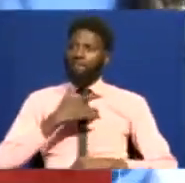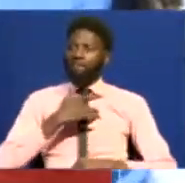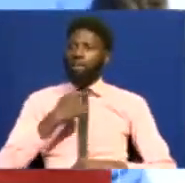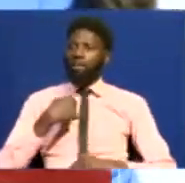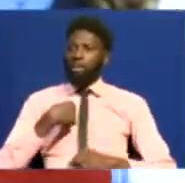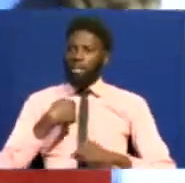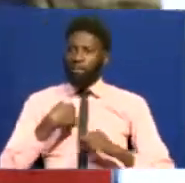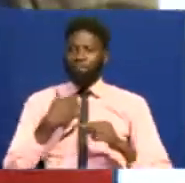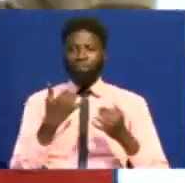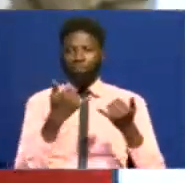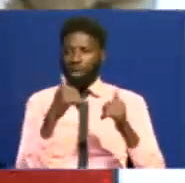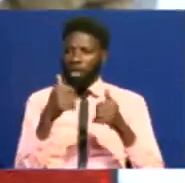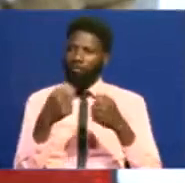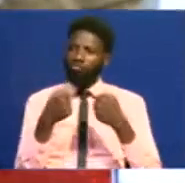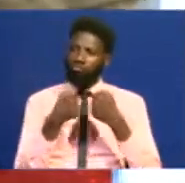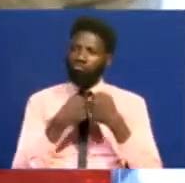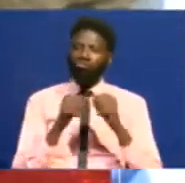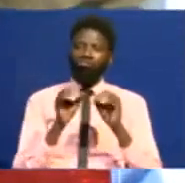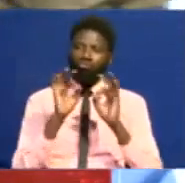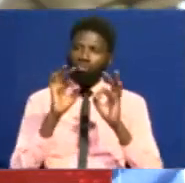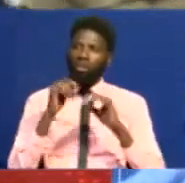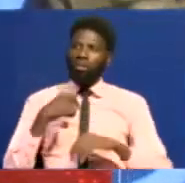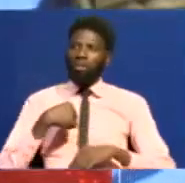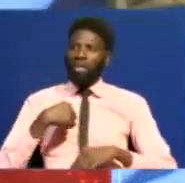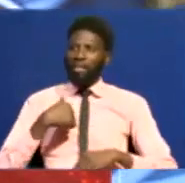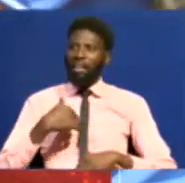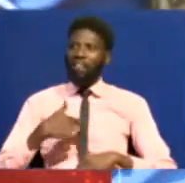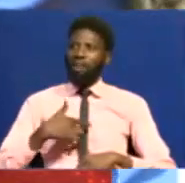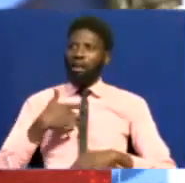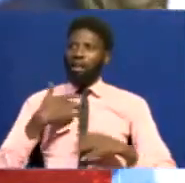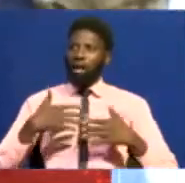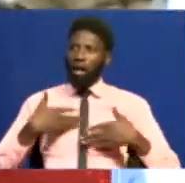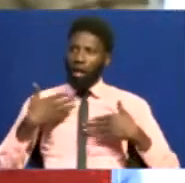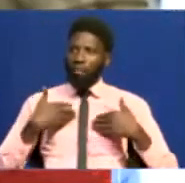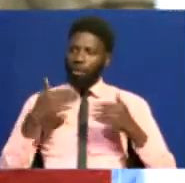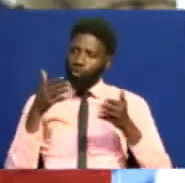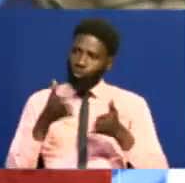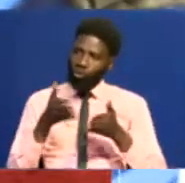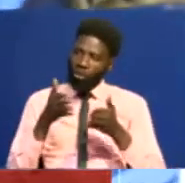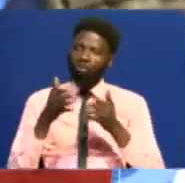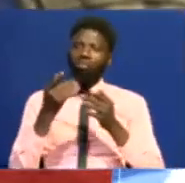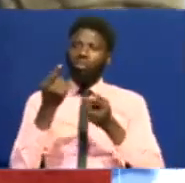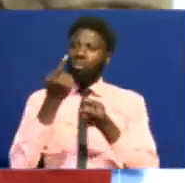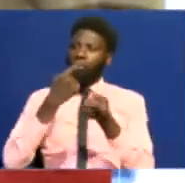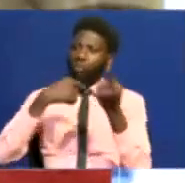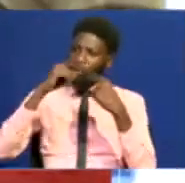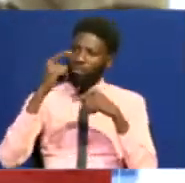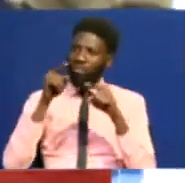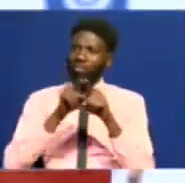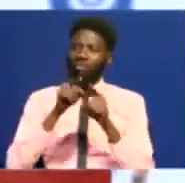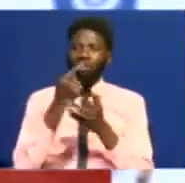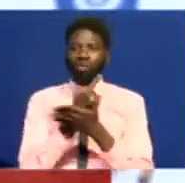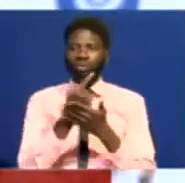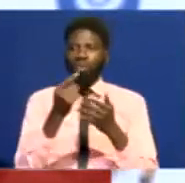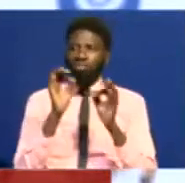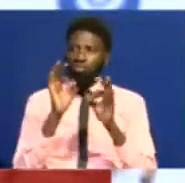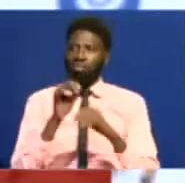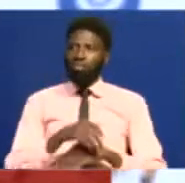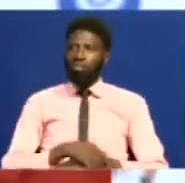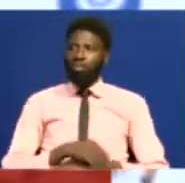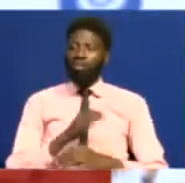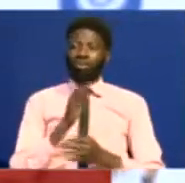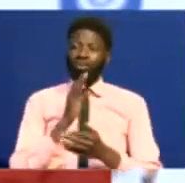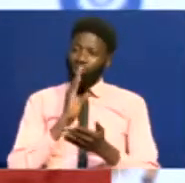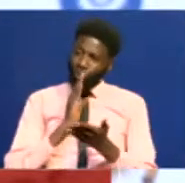played mature and really smart, and I'm really grateful that I got the goals today, and also this week has been great for me. For sure I wanted to